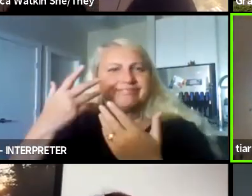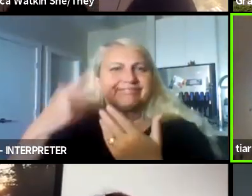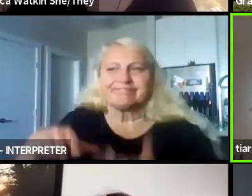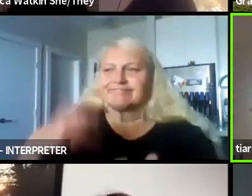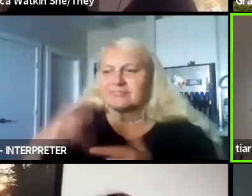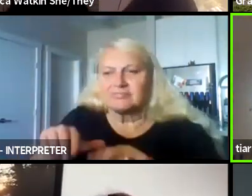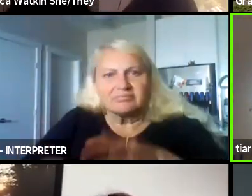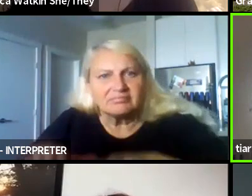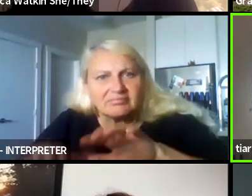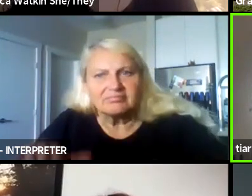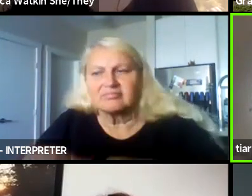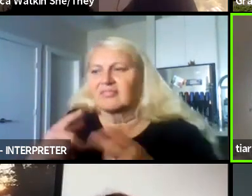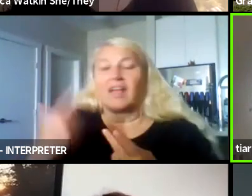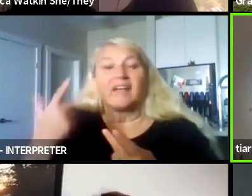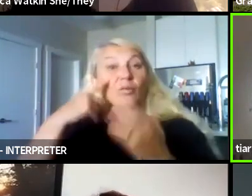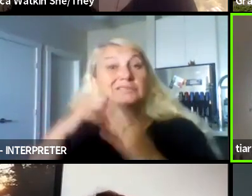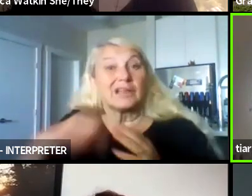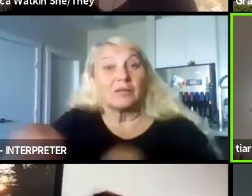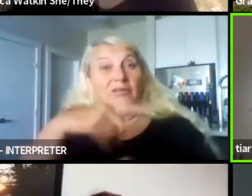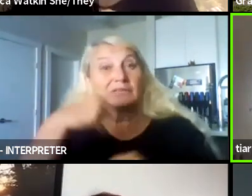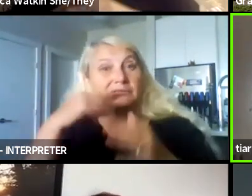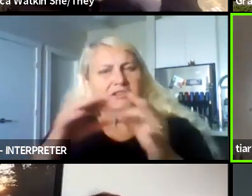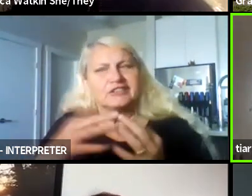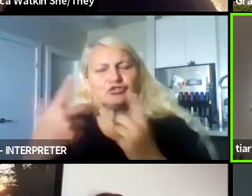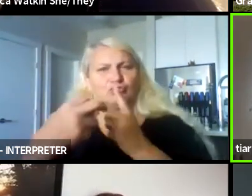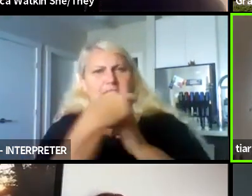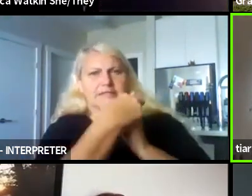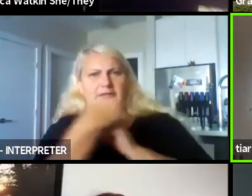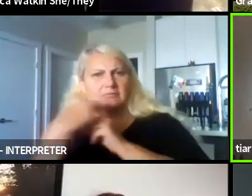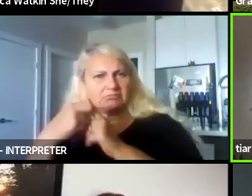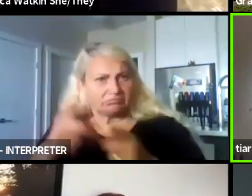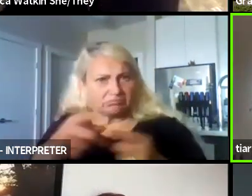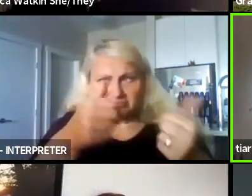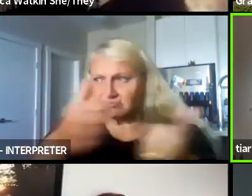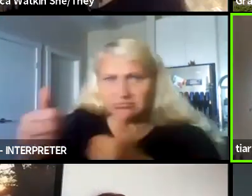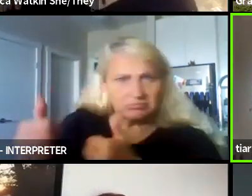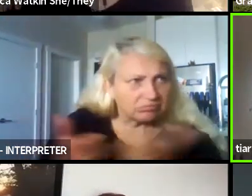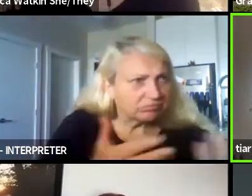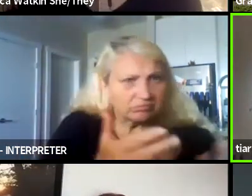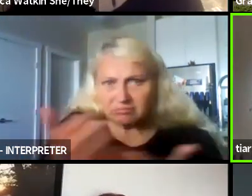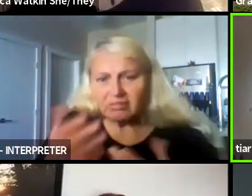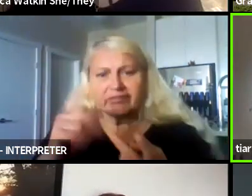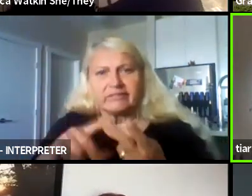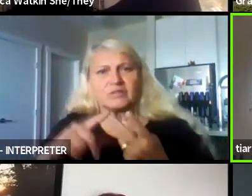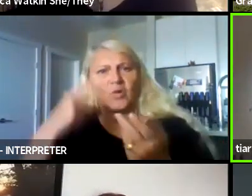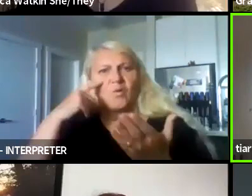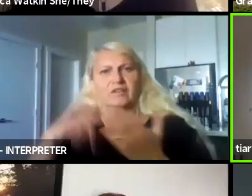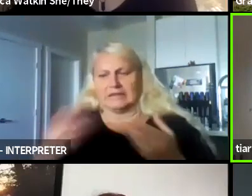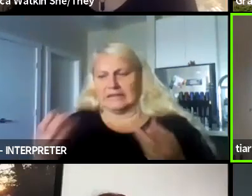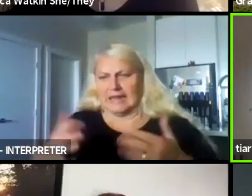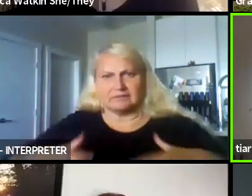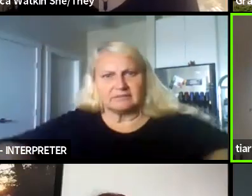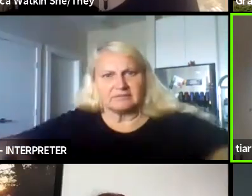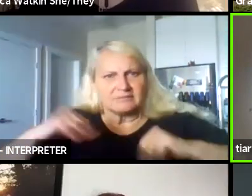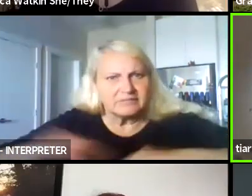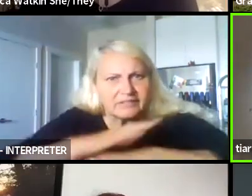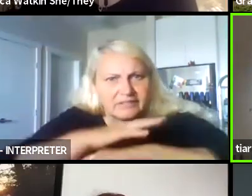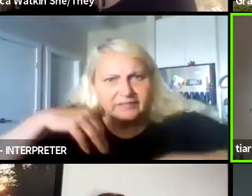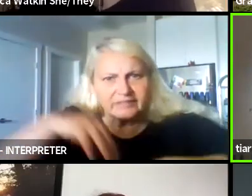example, access check-ins, acknowledging the land and situating ourselves on it, bio